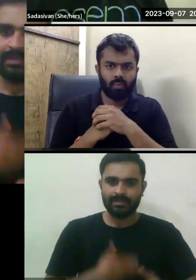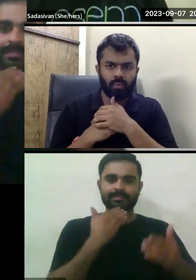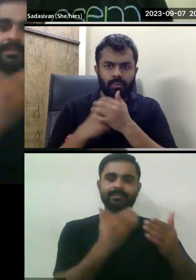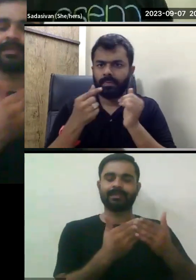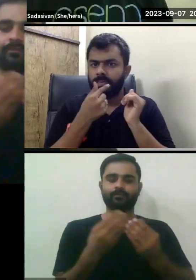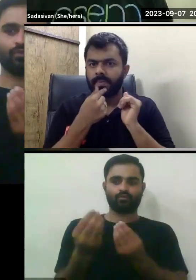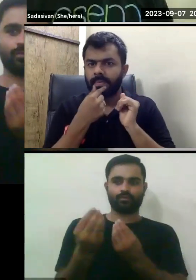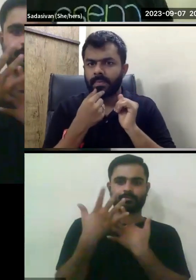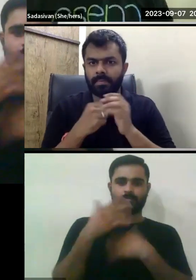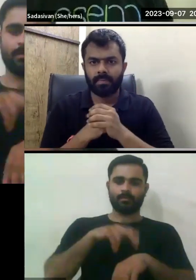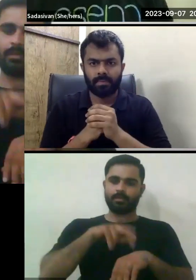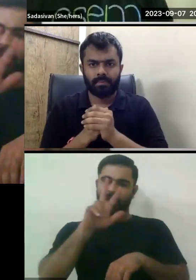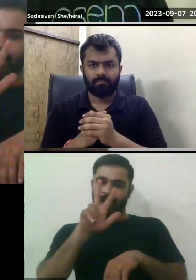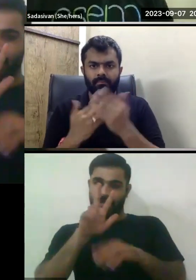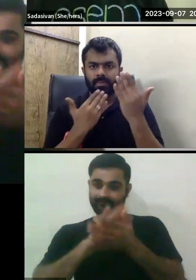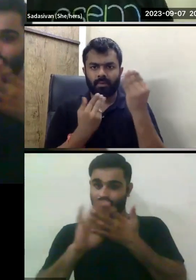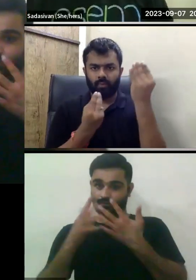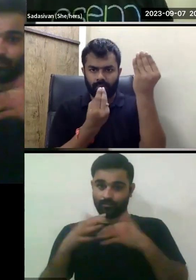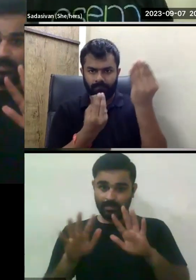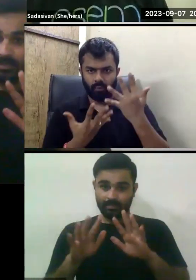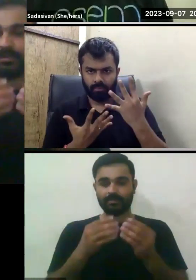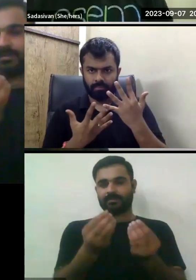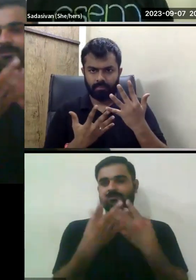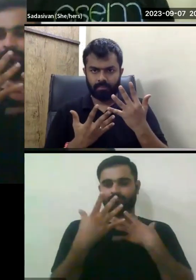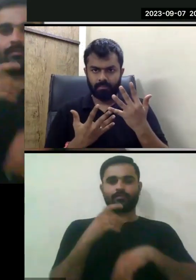at 8 minutes. And Yeah, I'll sure, be sure. ready.